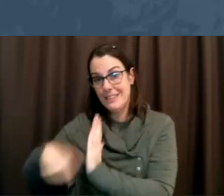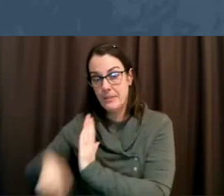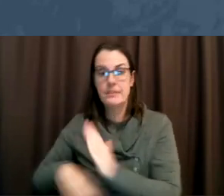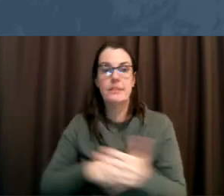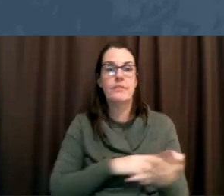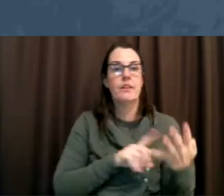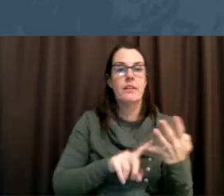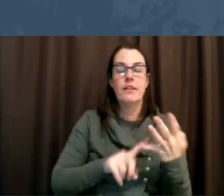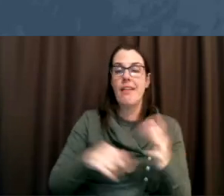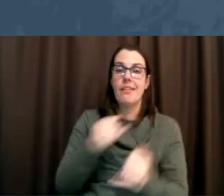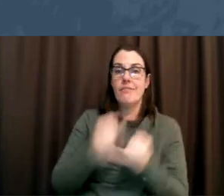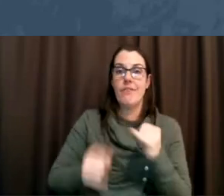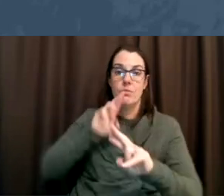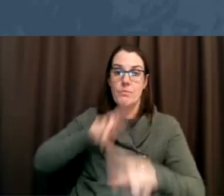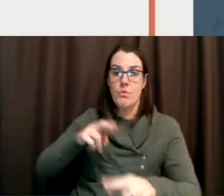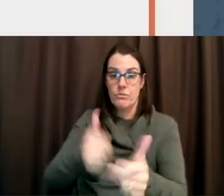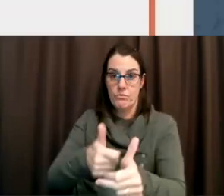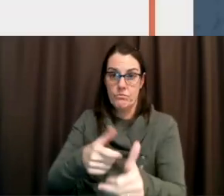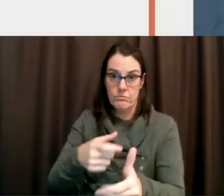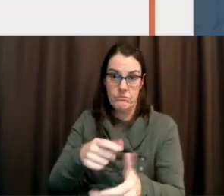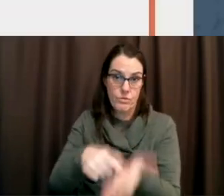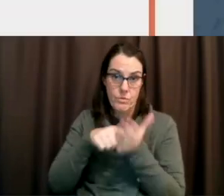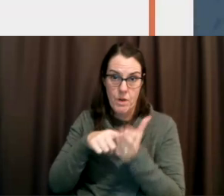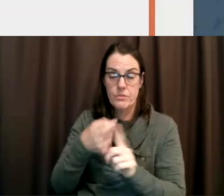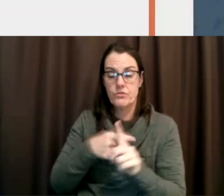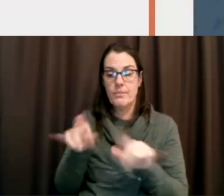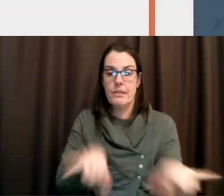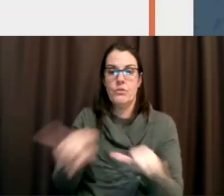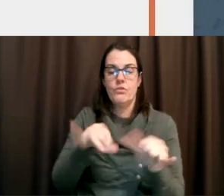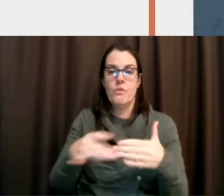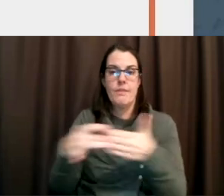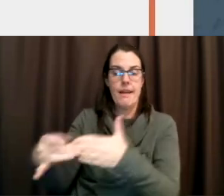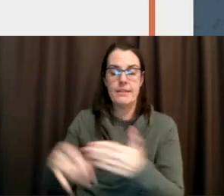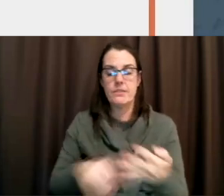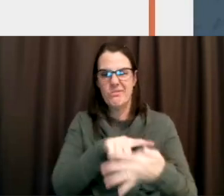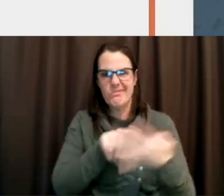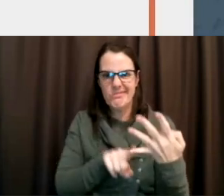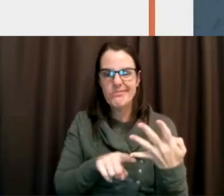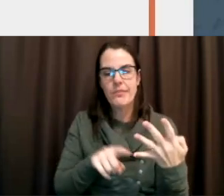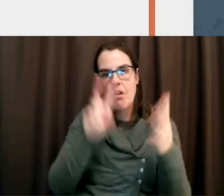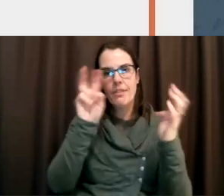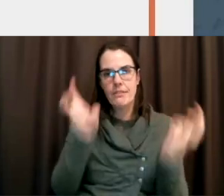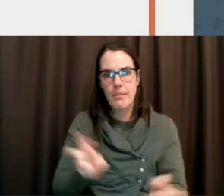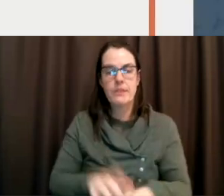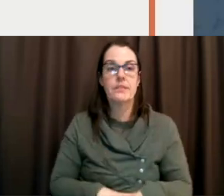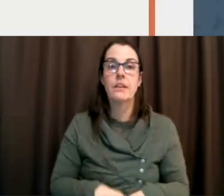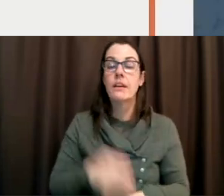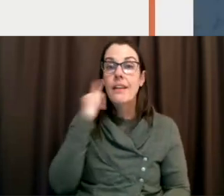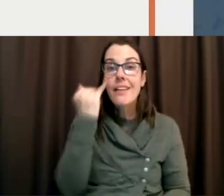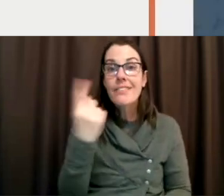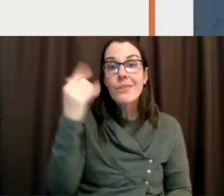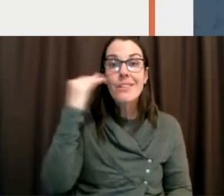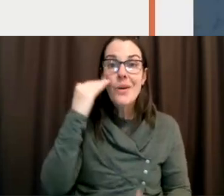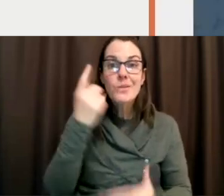final reporting requirements from the uniform guidance. Okay, so if anybody knows what a financial management